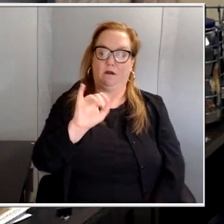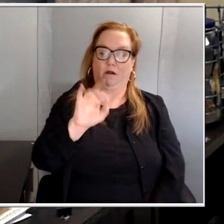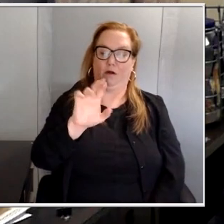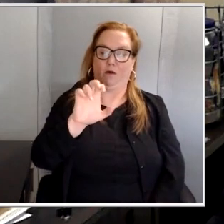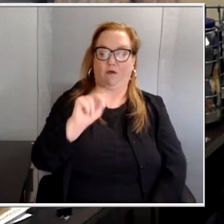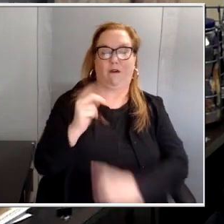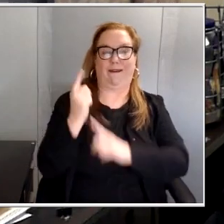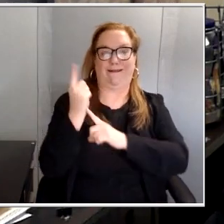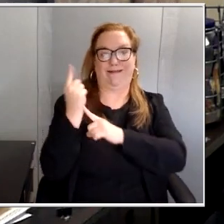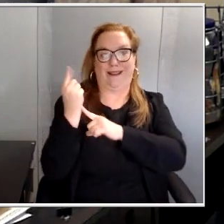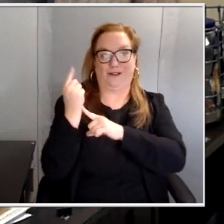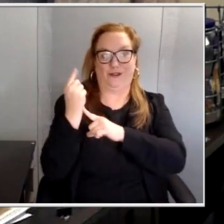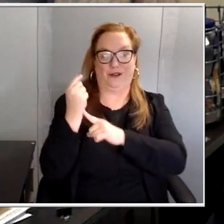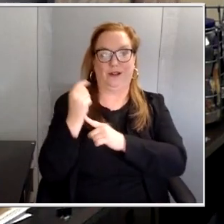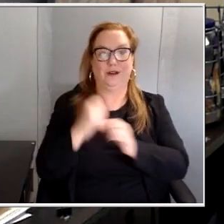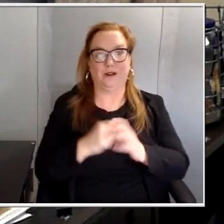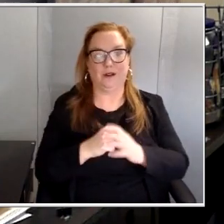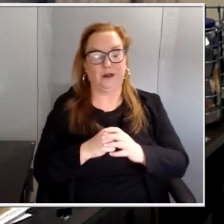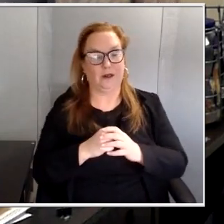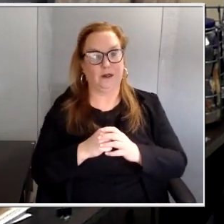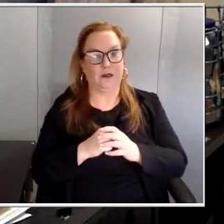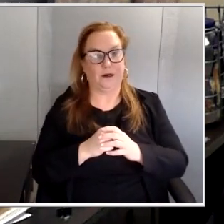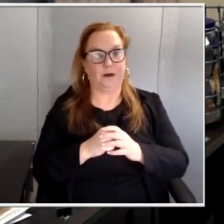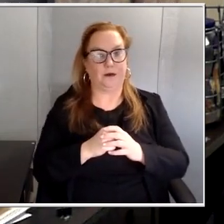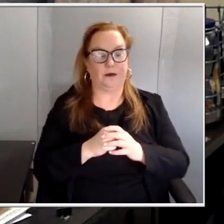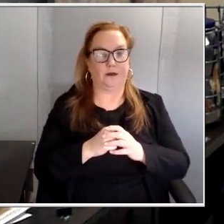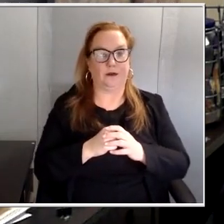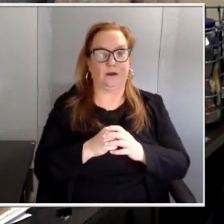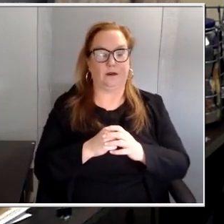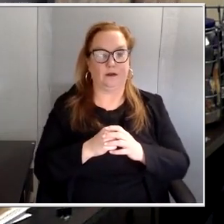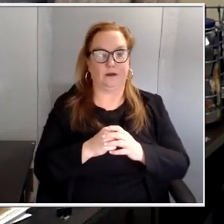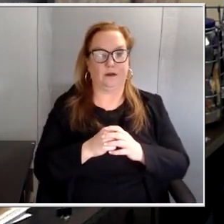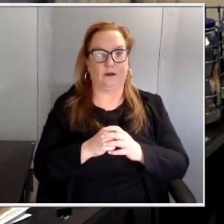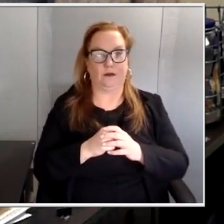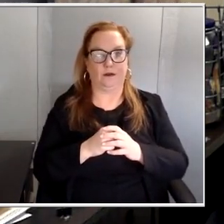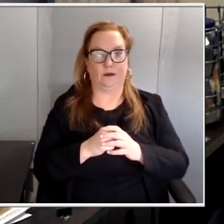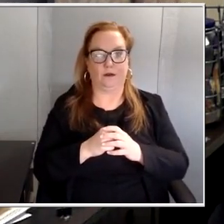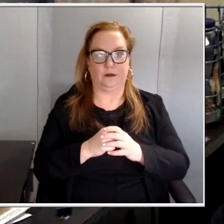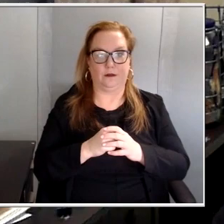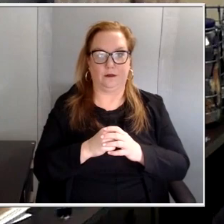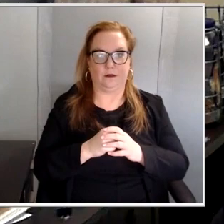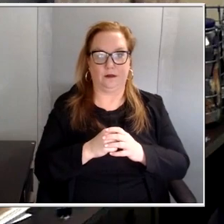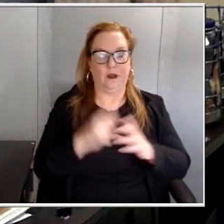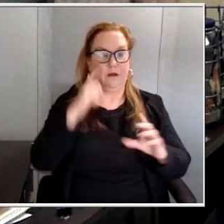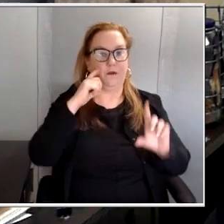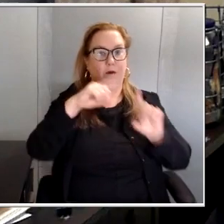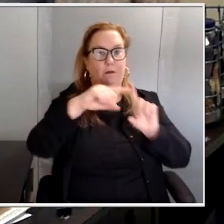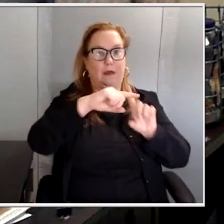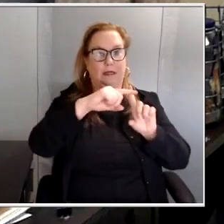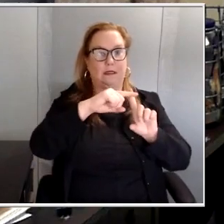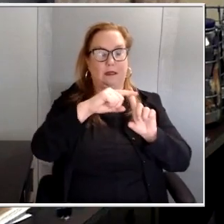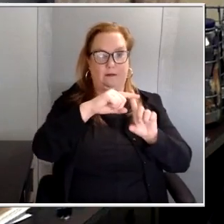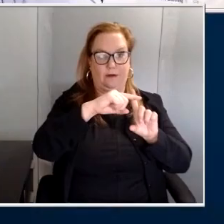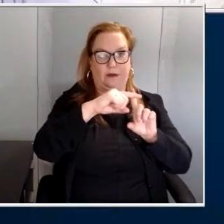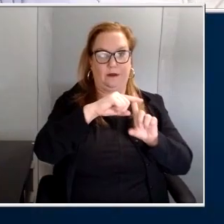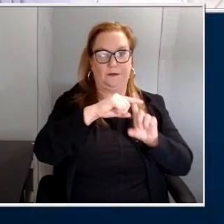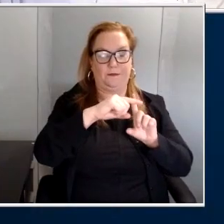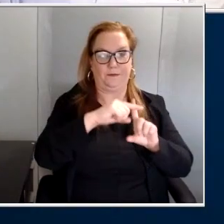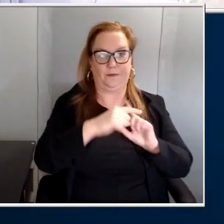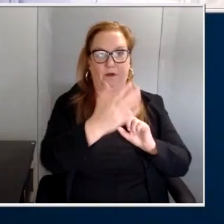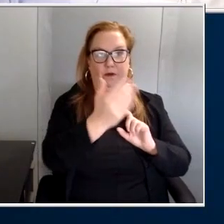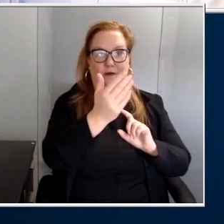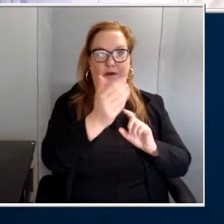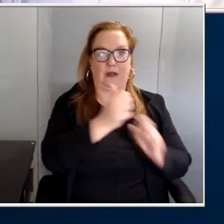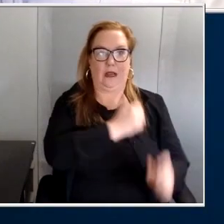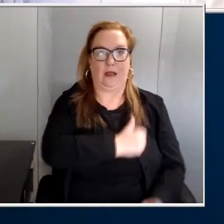year ago. As far as our positivity rate, go ahead. As far as positivity, we're about 15%. No, you go ahead. I'm sorry. I thought I apologized. No,